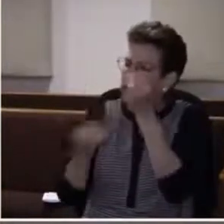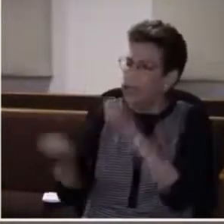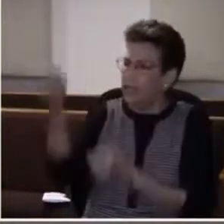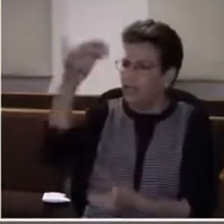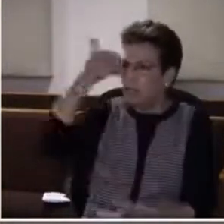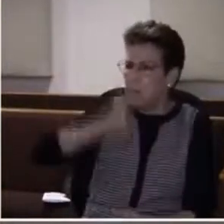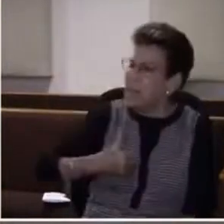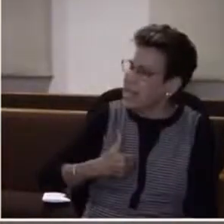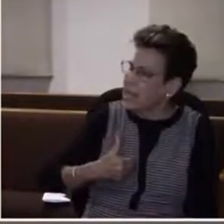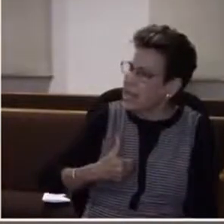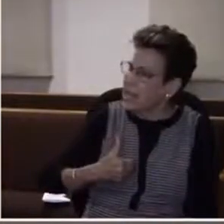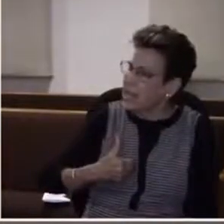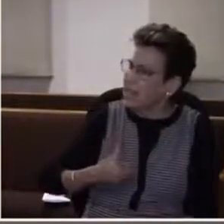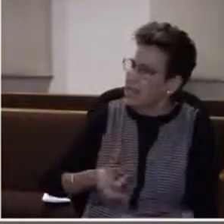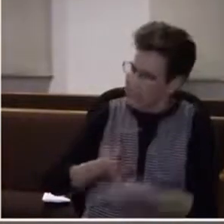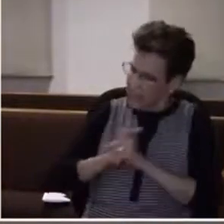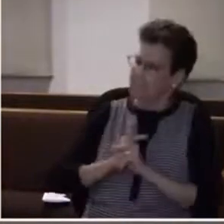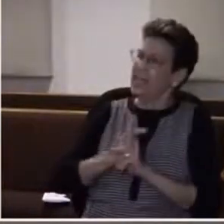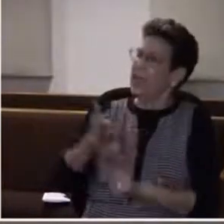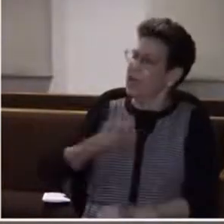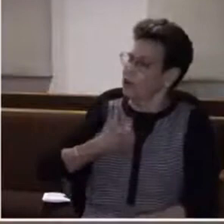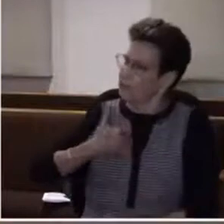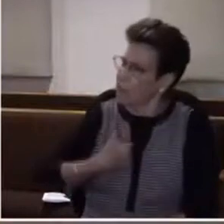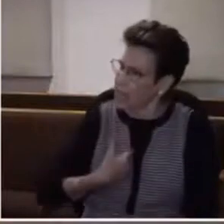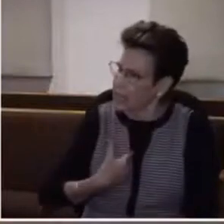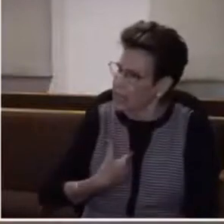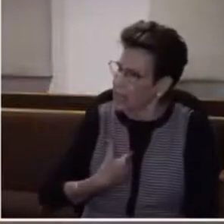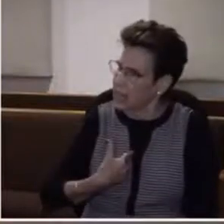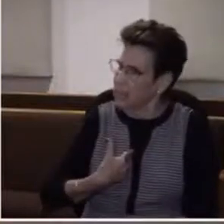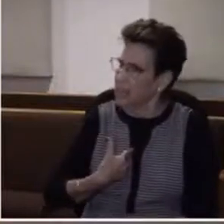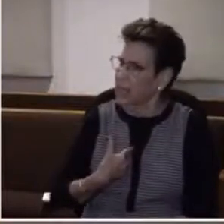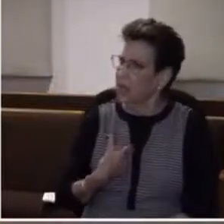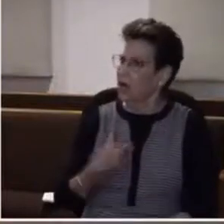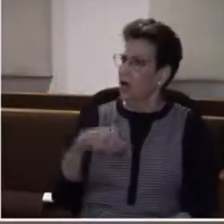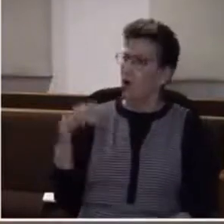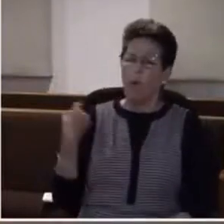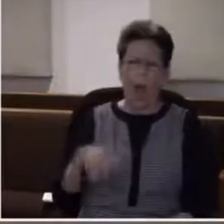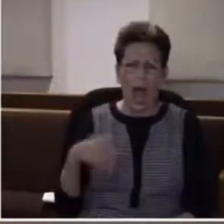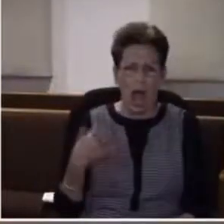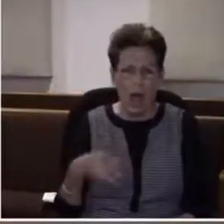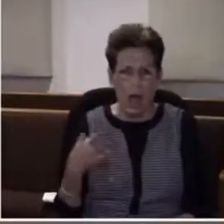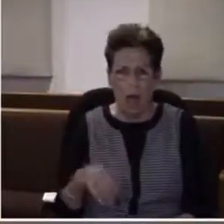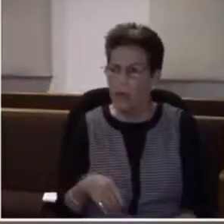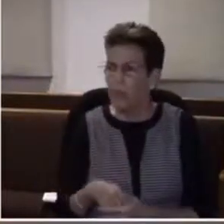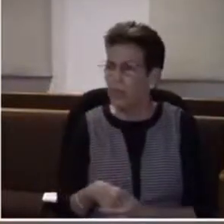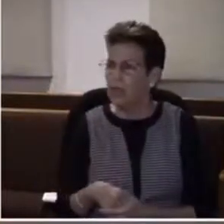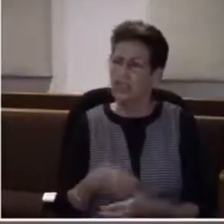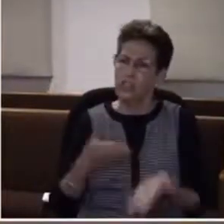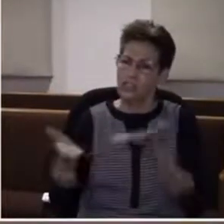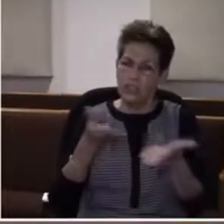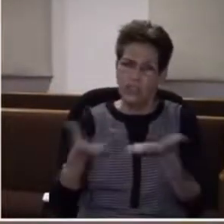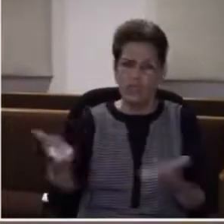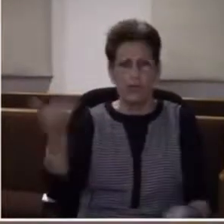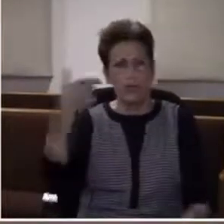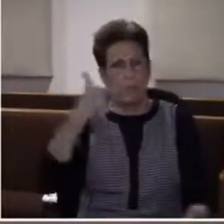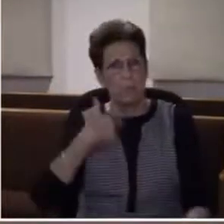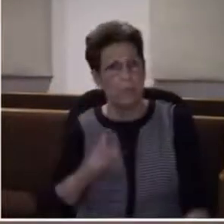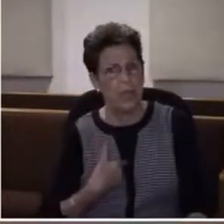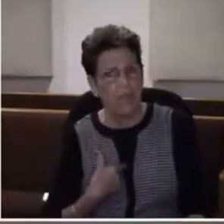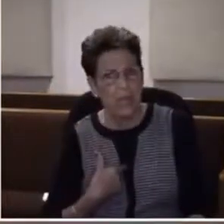have to fight in their own mind. And you're commanding them in the middle of all that to serve?